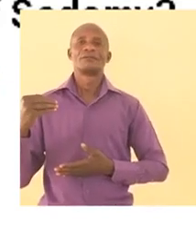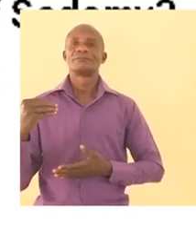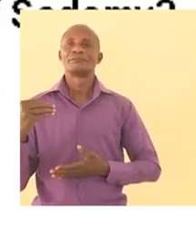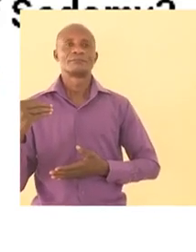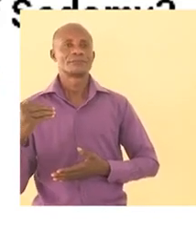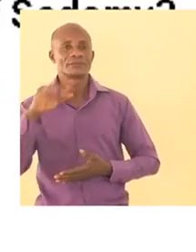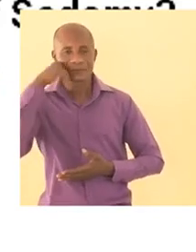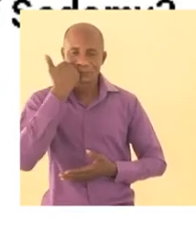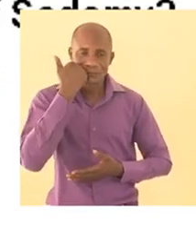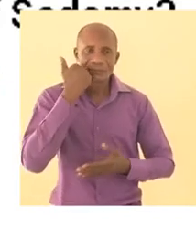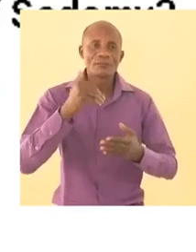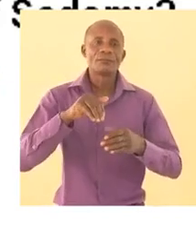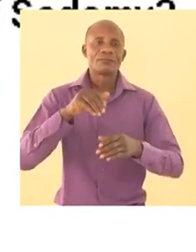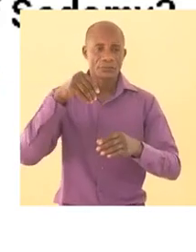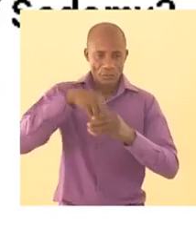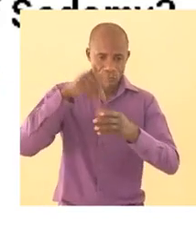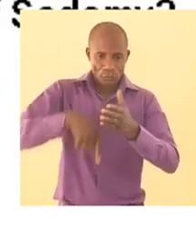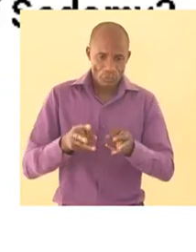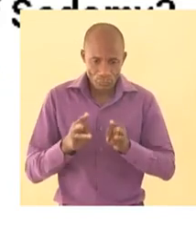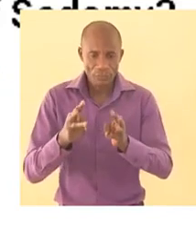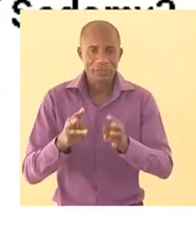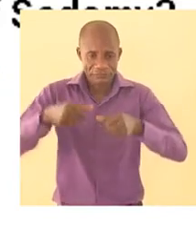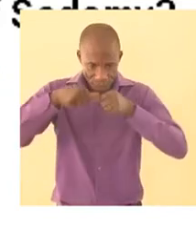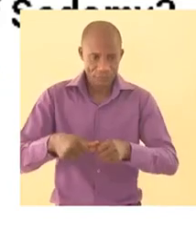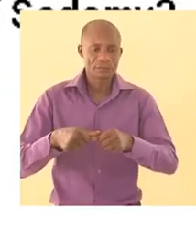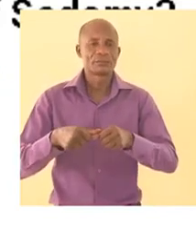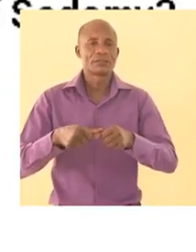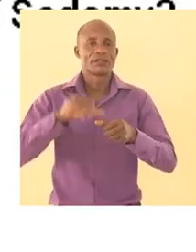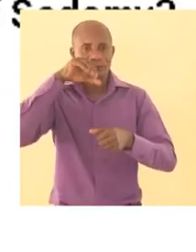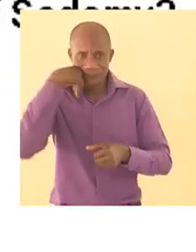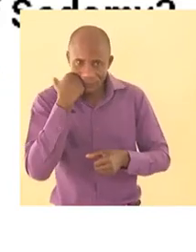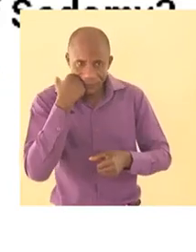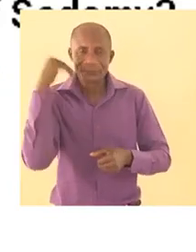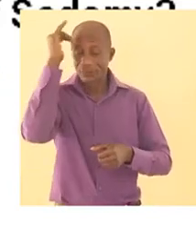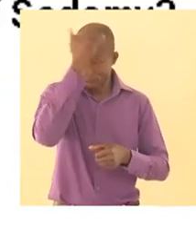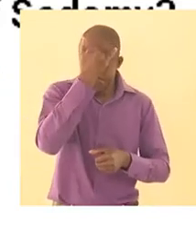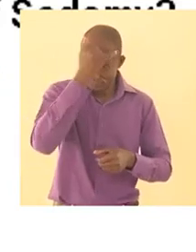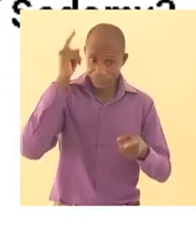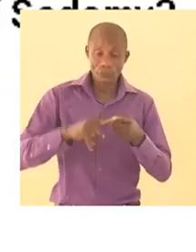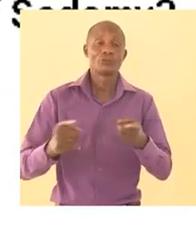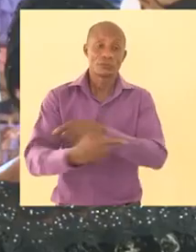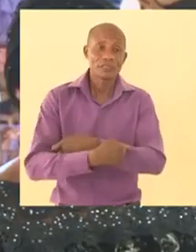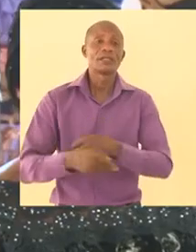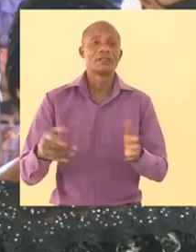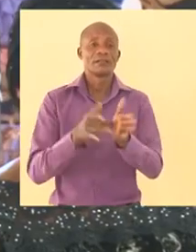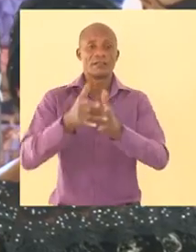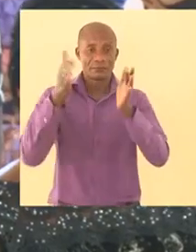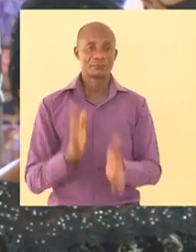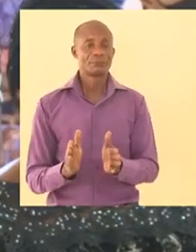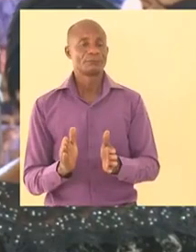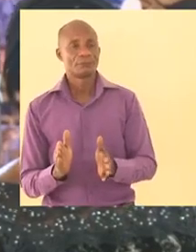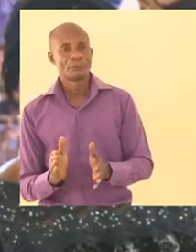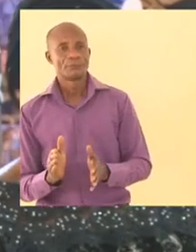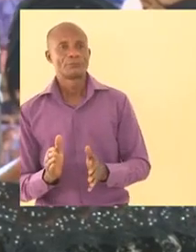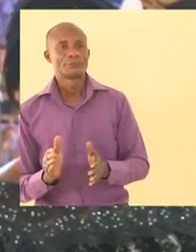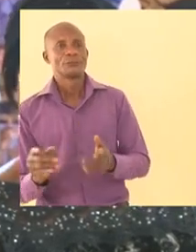what ways has it remained a scandal as well as foolishness to many modern day Christians? Father, many